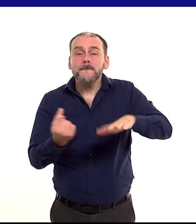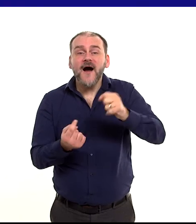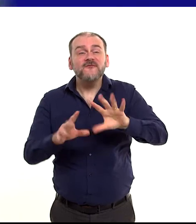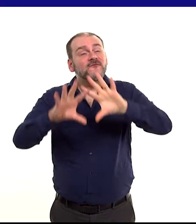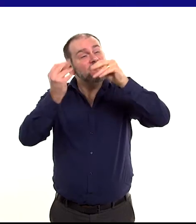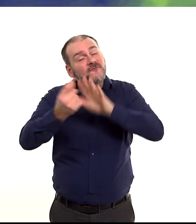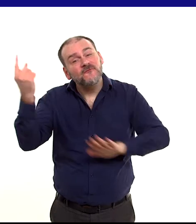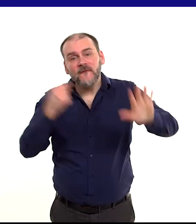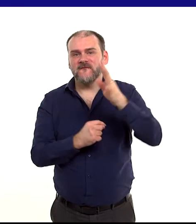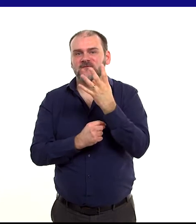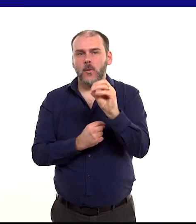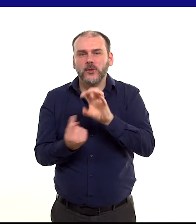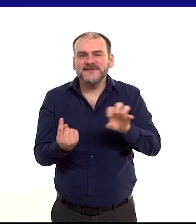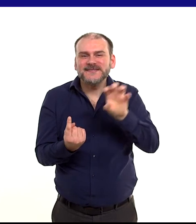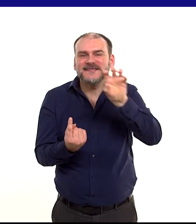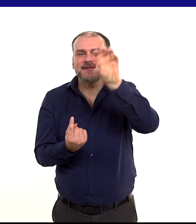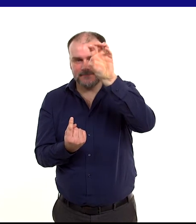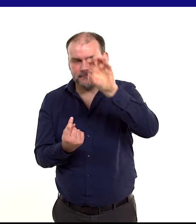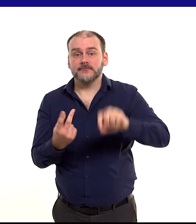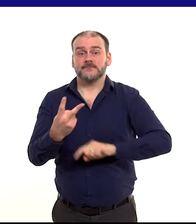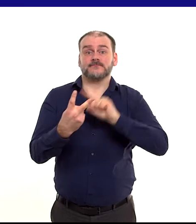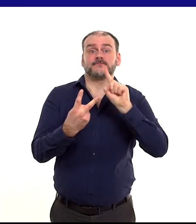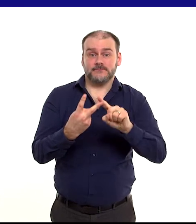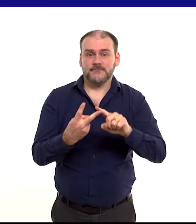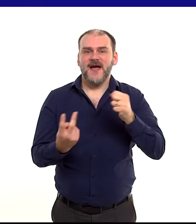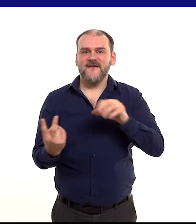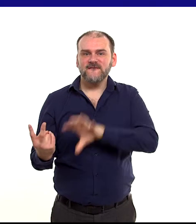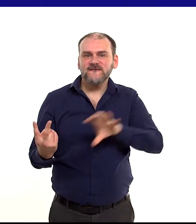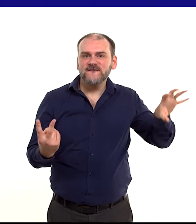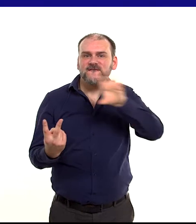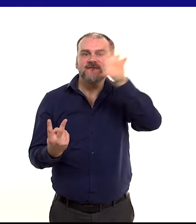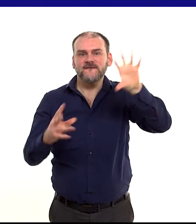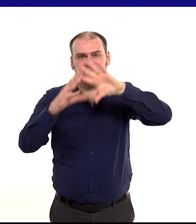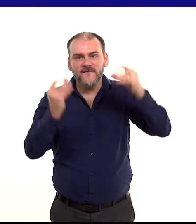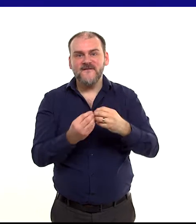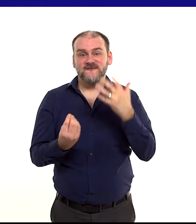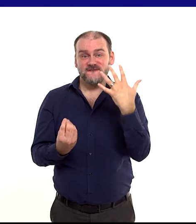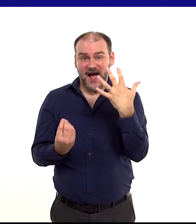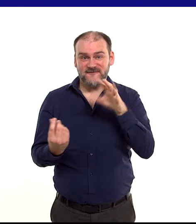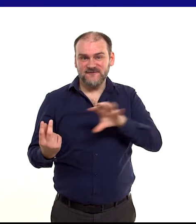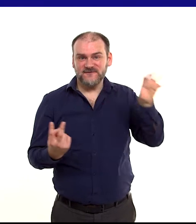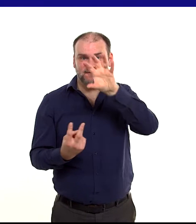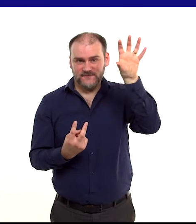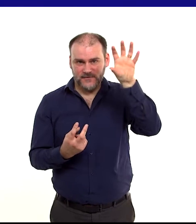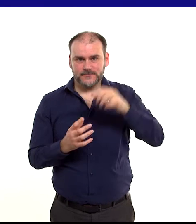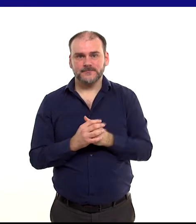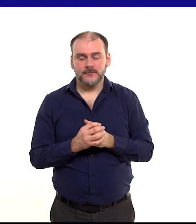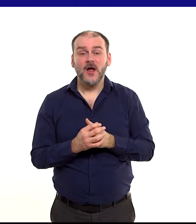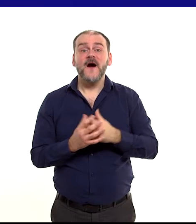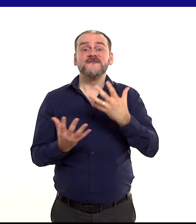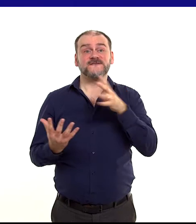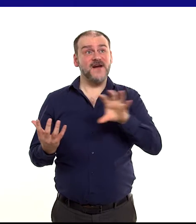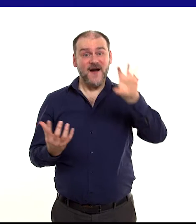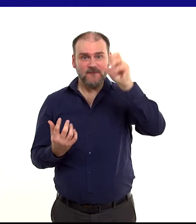for the region their constituency is in. There are 5 regions in Wales, and 4 Assembly members are elected for each, making 20 in